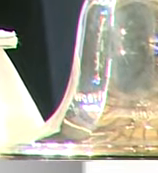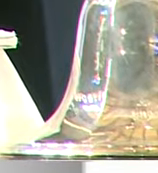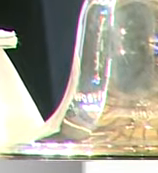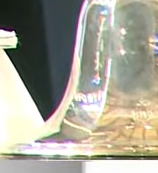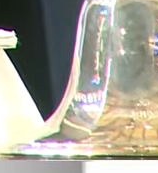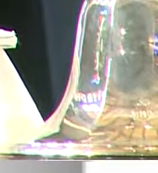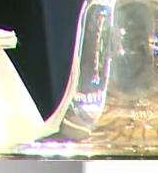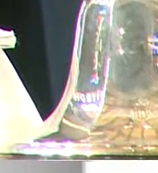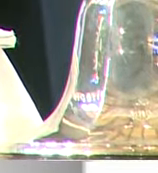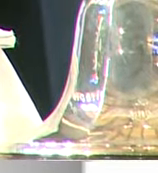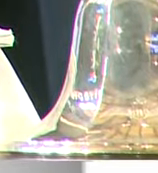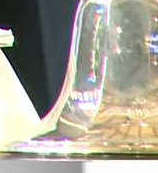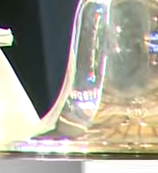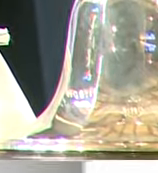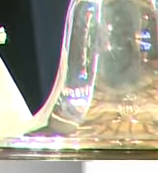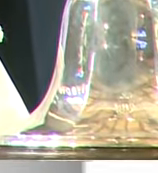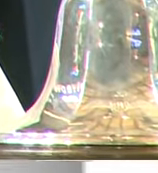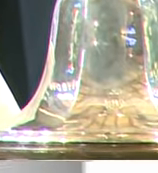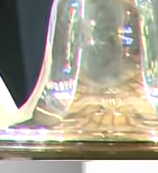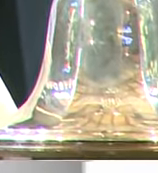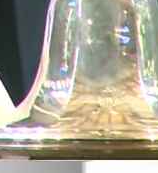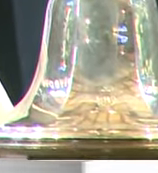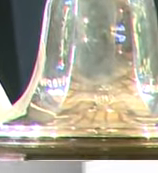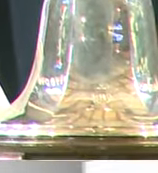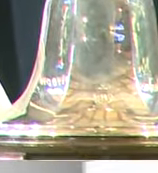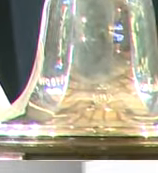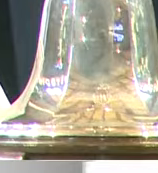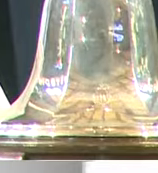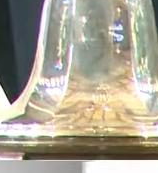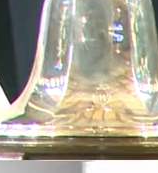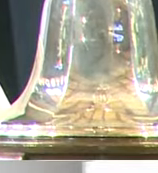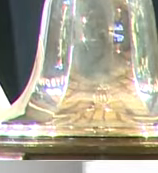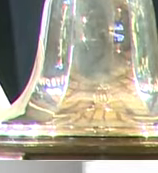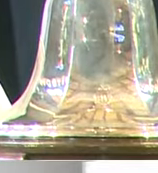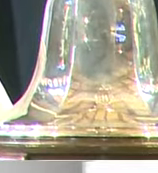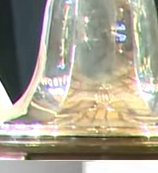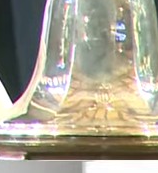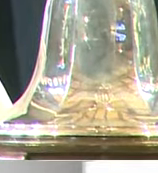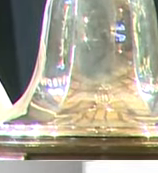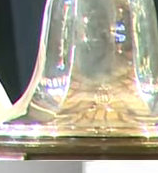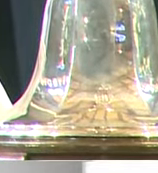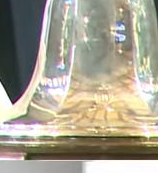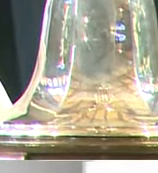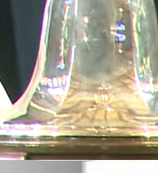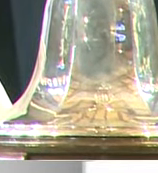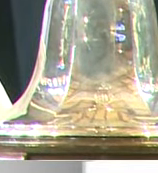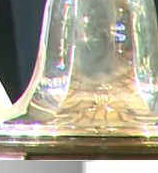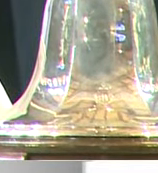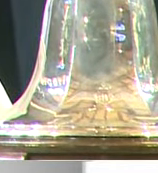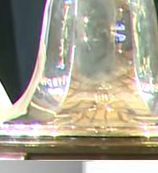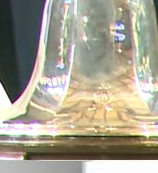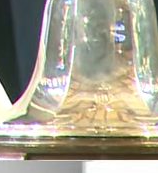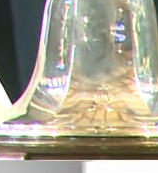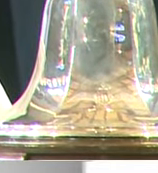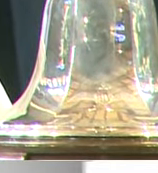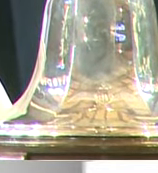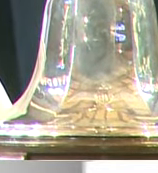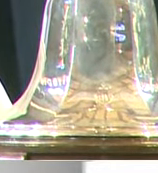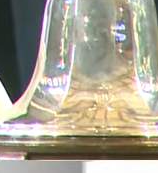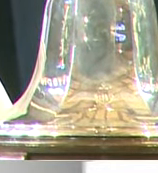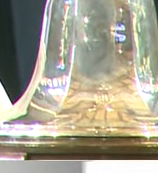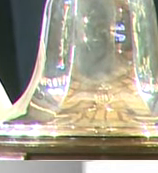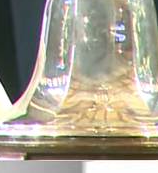To All Saints Cathedral members, most of our notices are on our website, so please